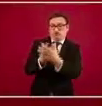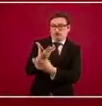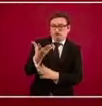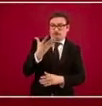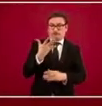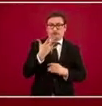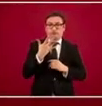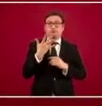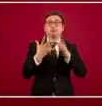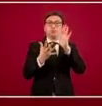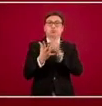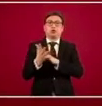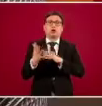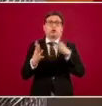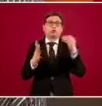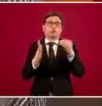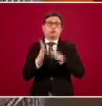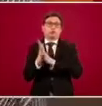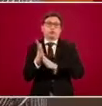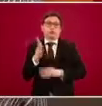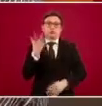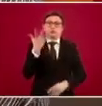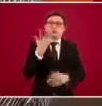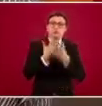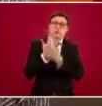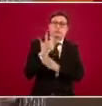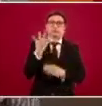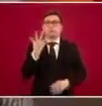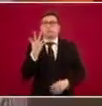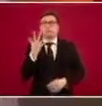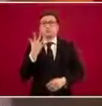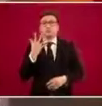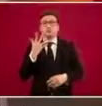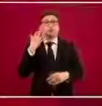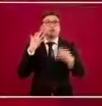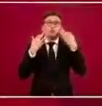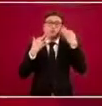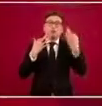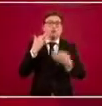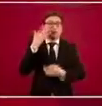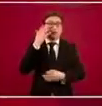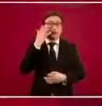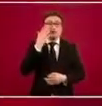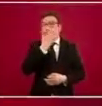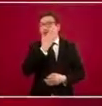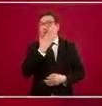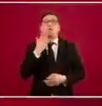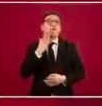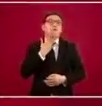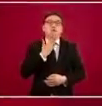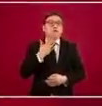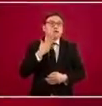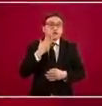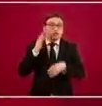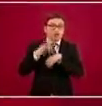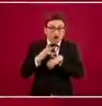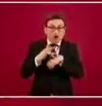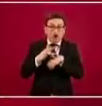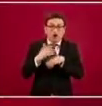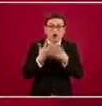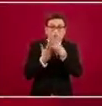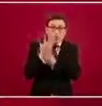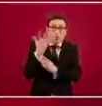like if it was your hand. So if someone shakes your hand and you're wearing a glove and she had the